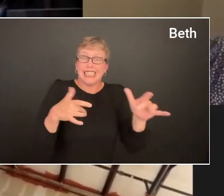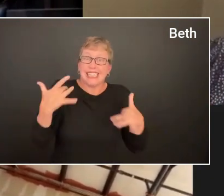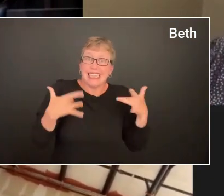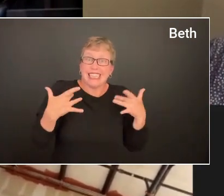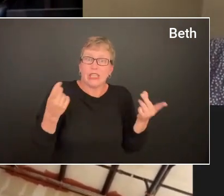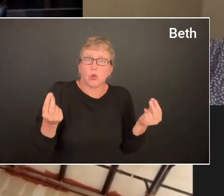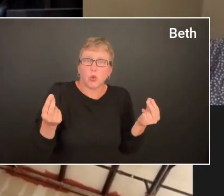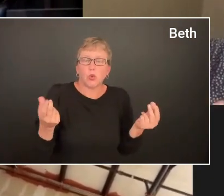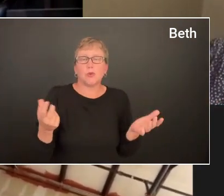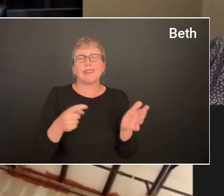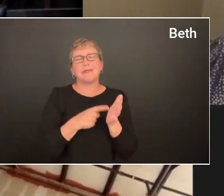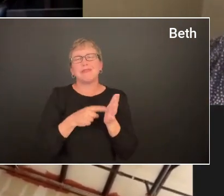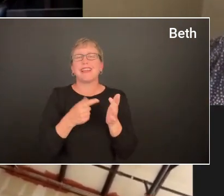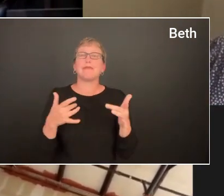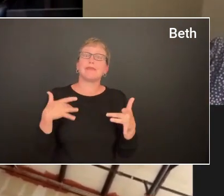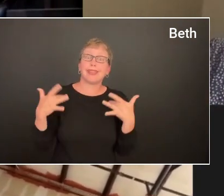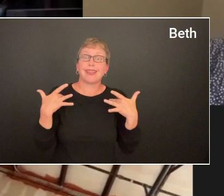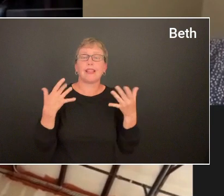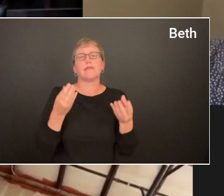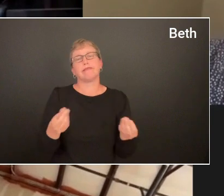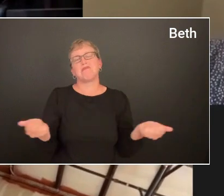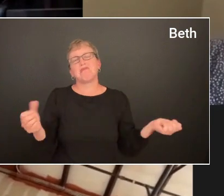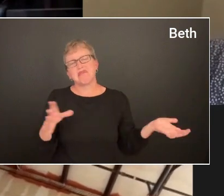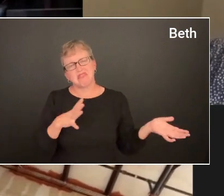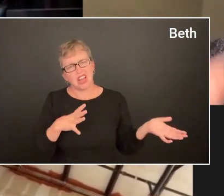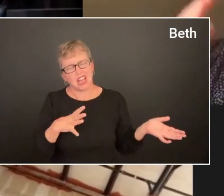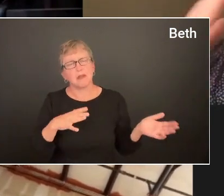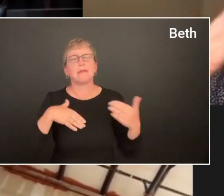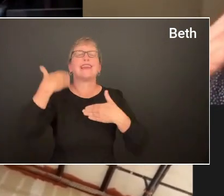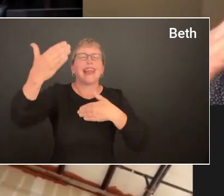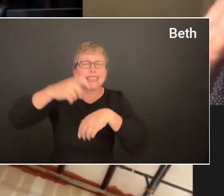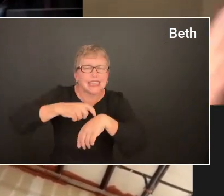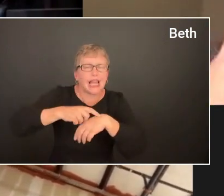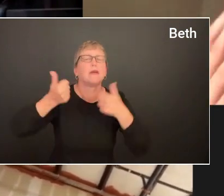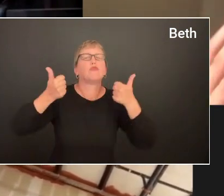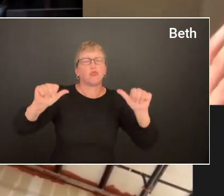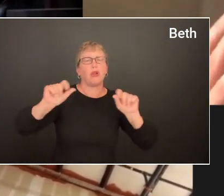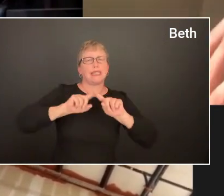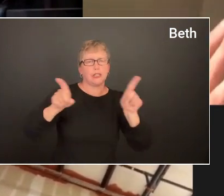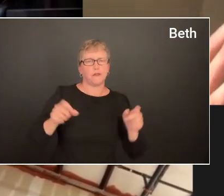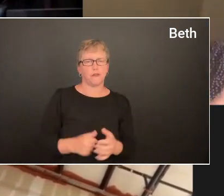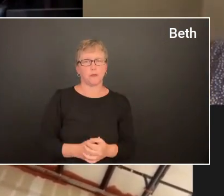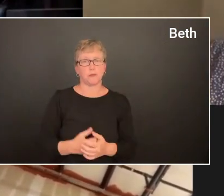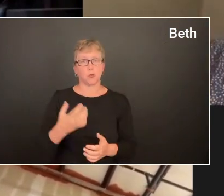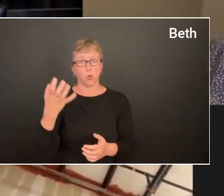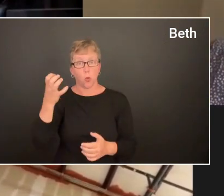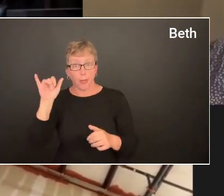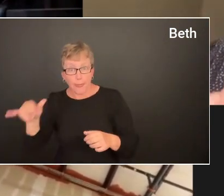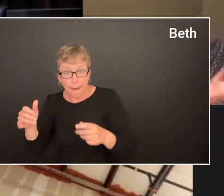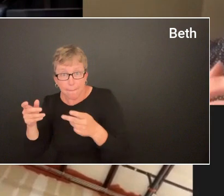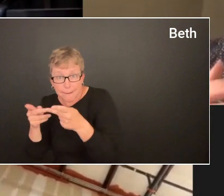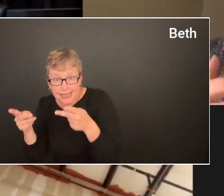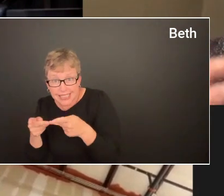little bit of work and it takes a little bit of patience. And then during that transition time, right?